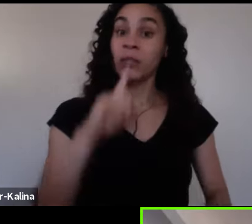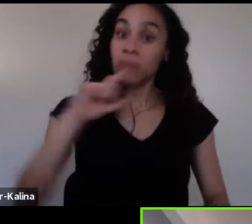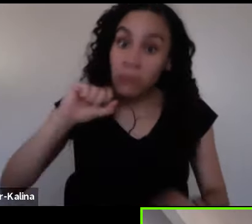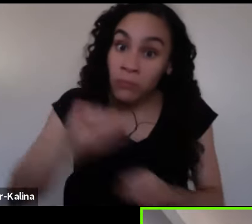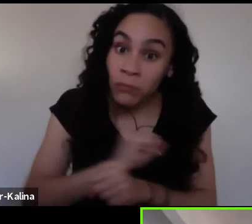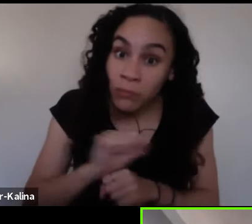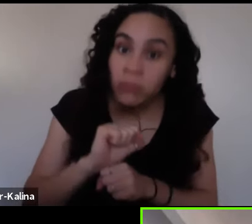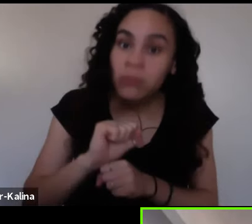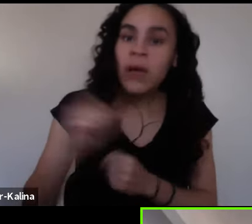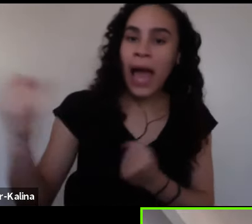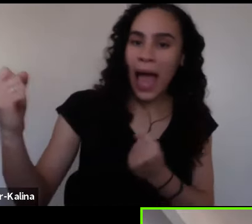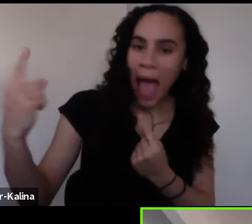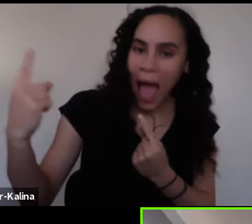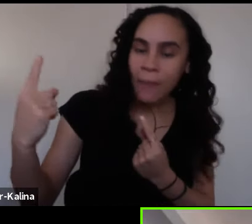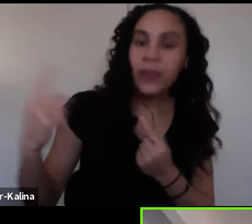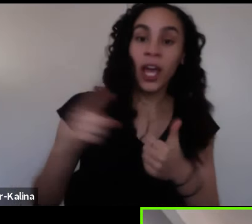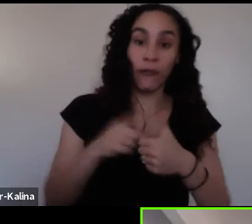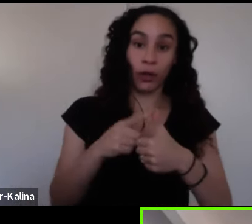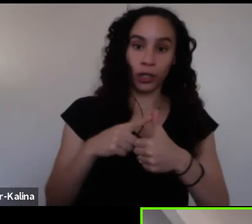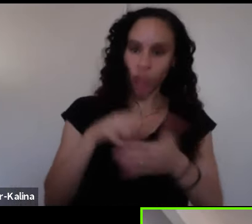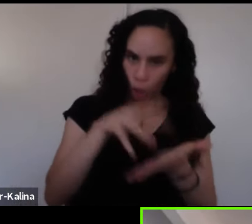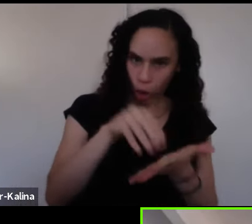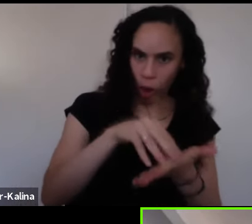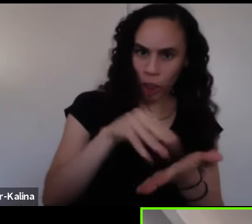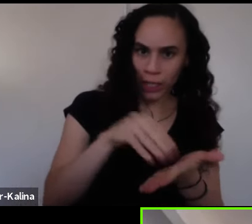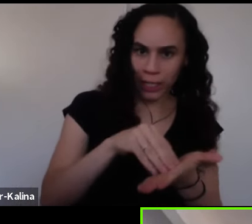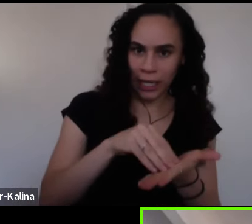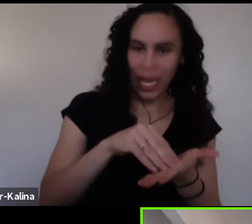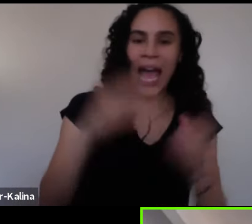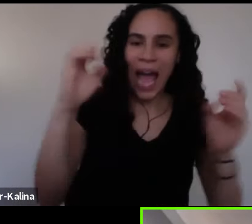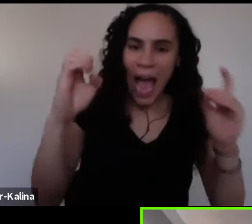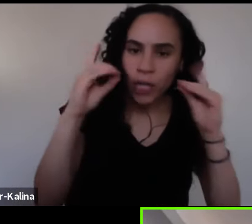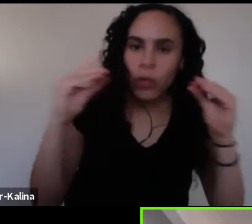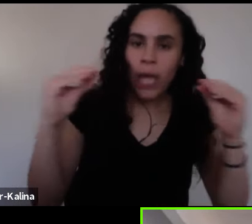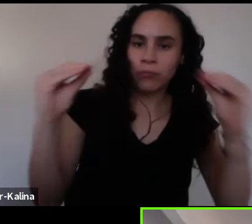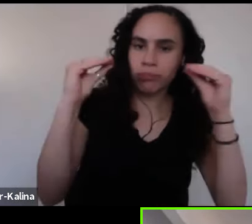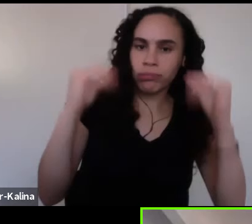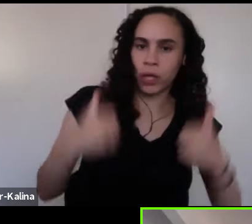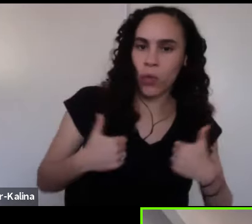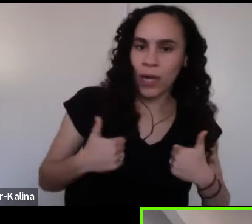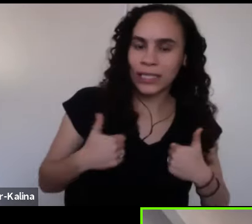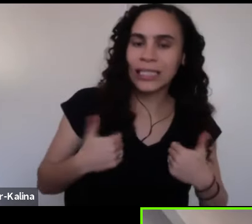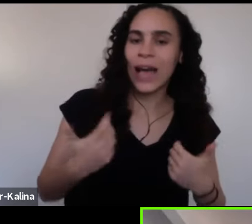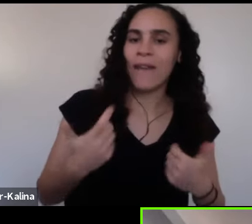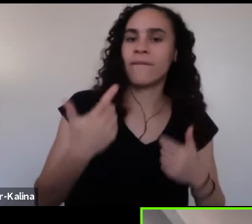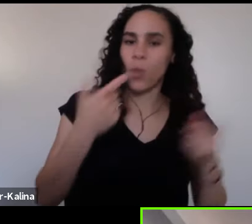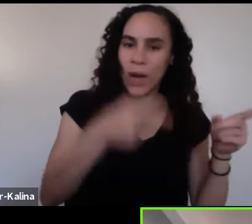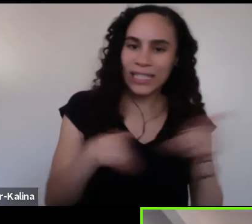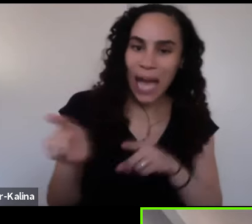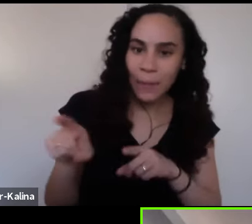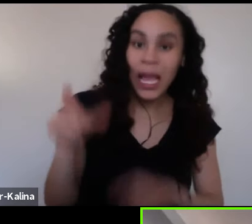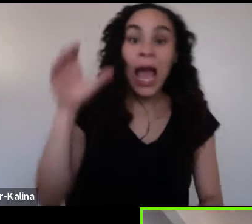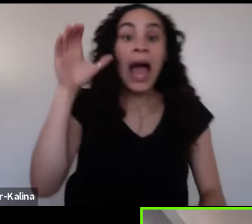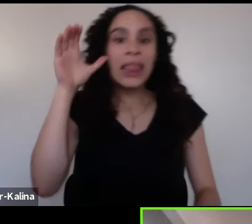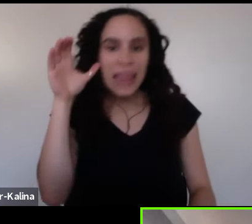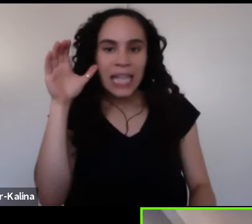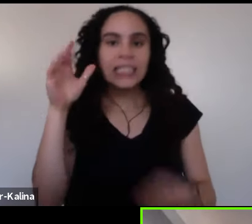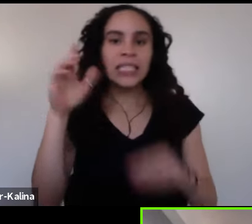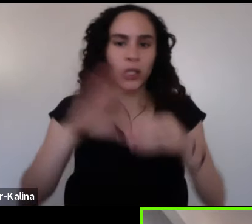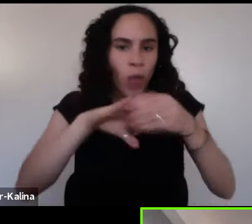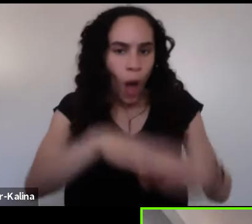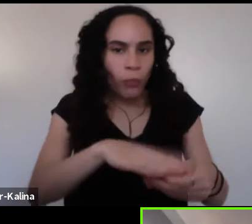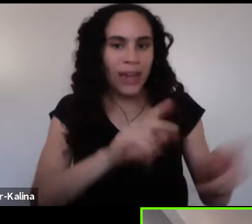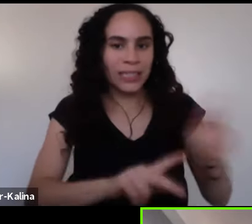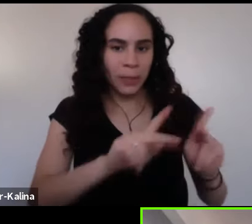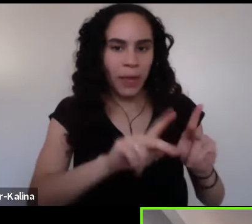learning, educating yourself on what is happening. It's listening to the oppressed. It's listening to the people that are